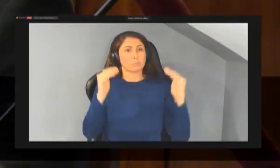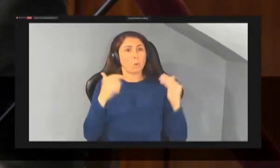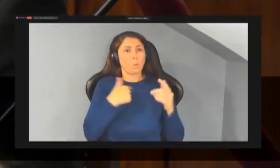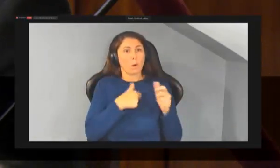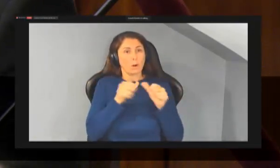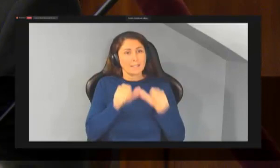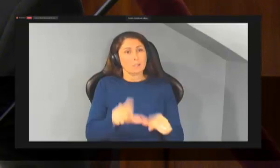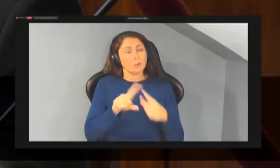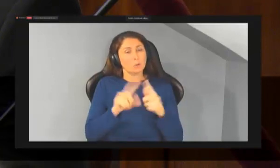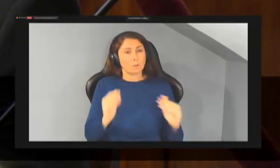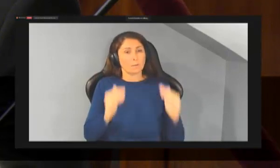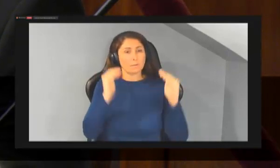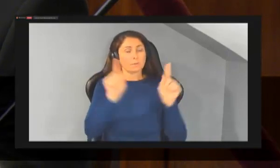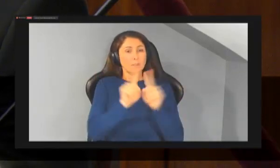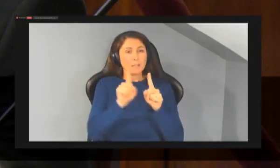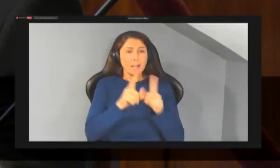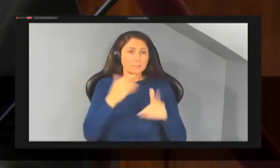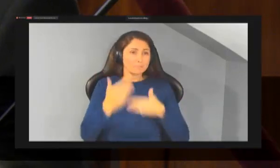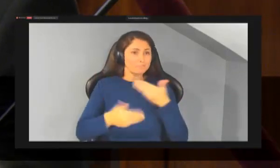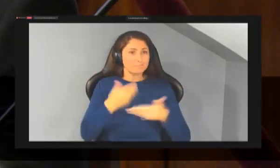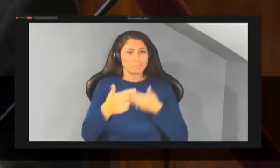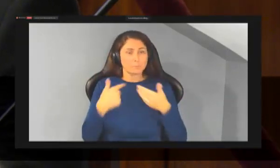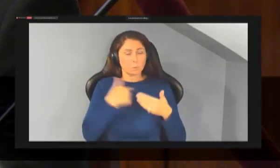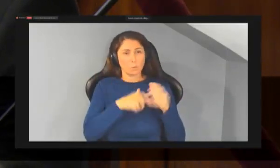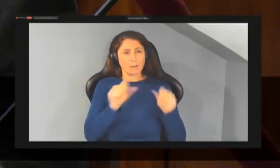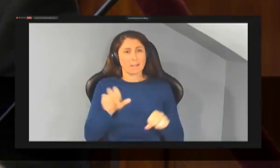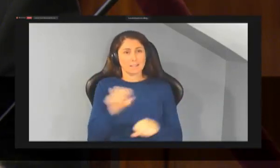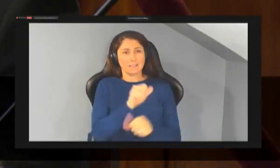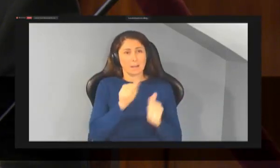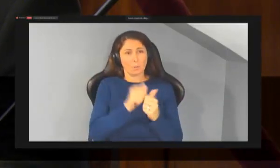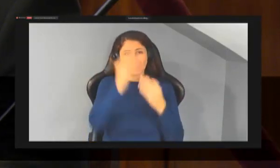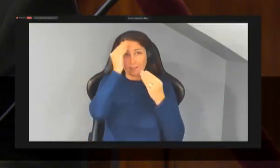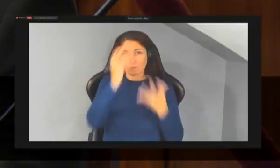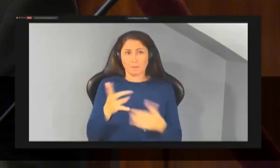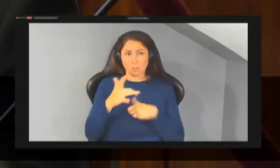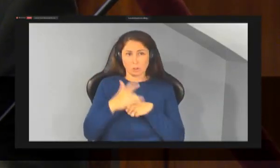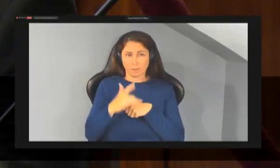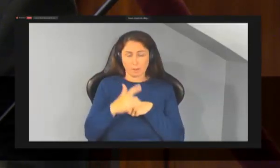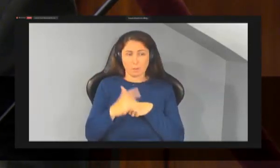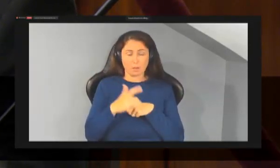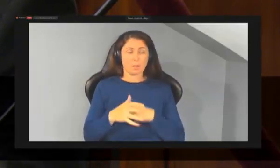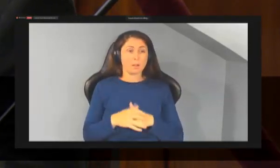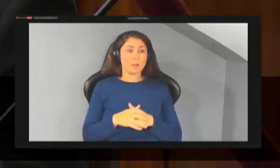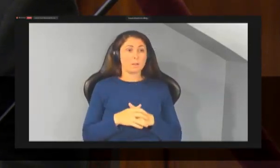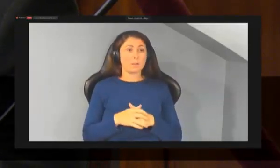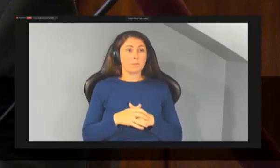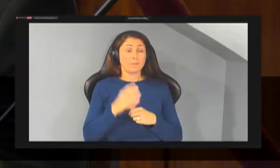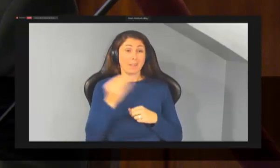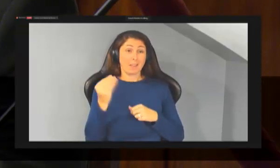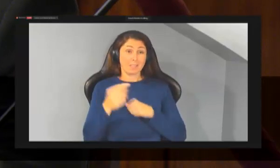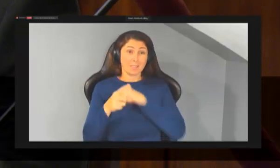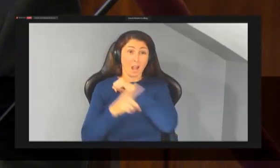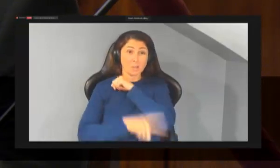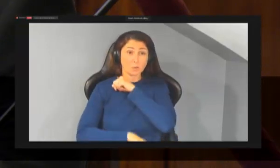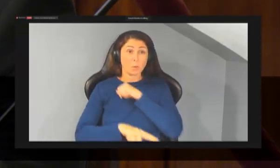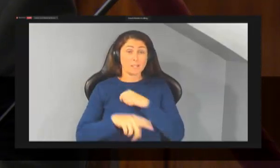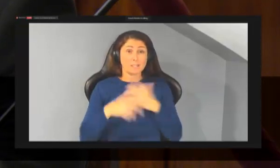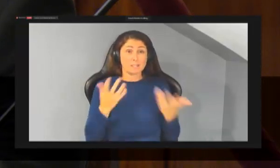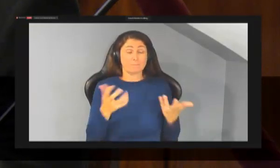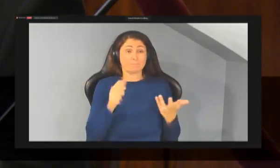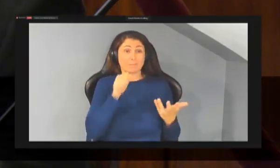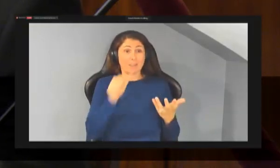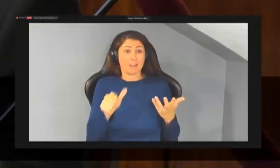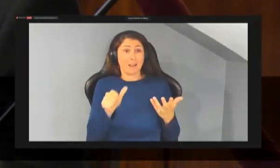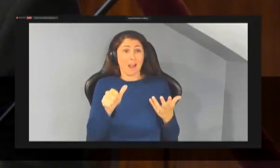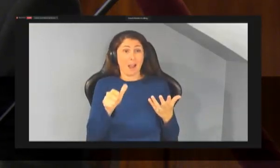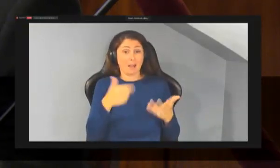is as proactive a step as we can take with the information available. And the consequence of not moving now is